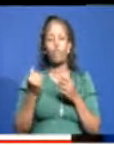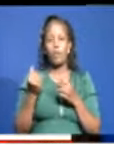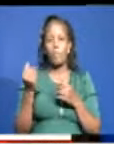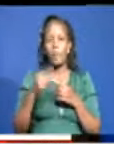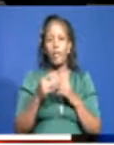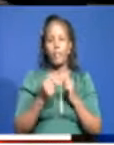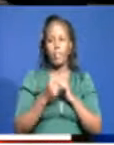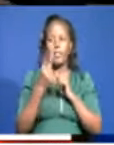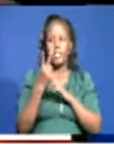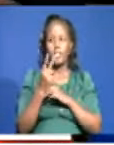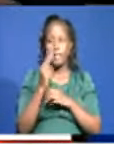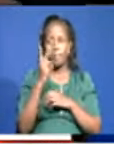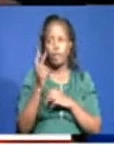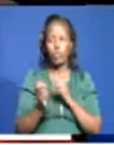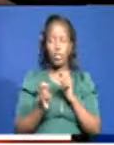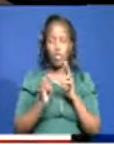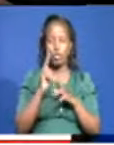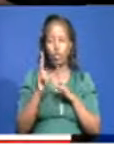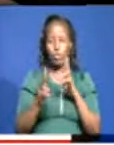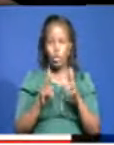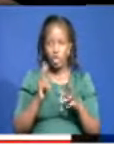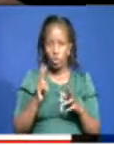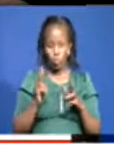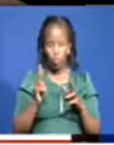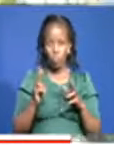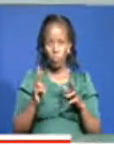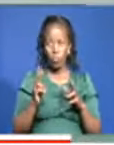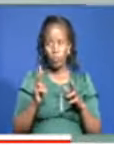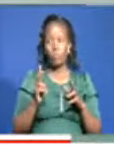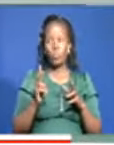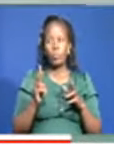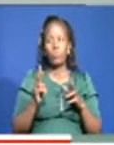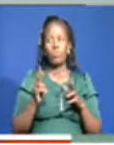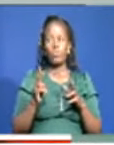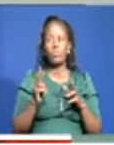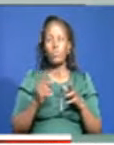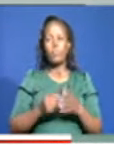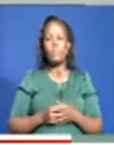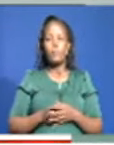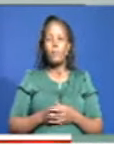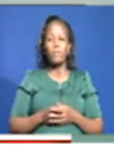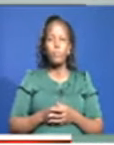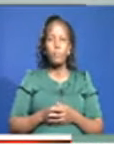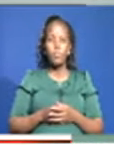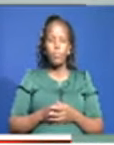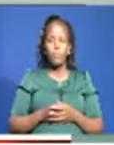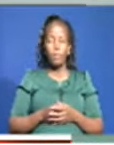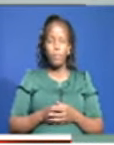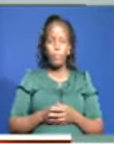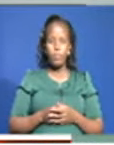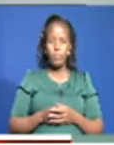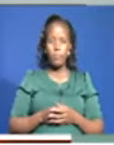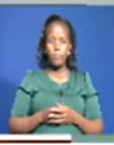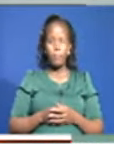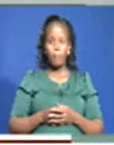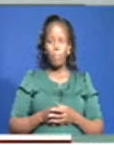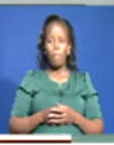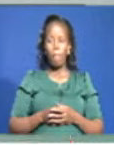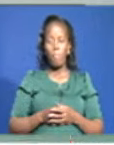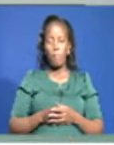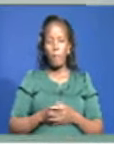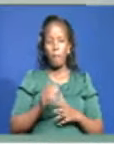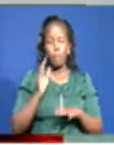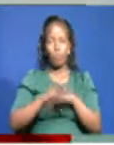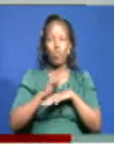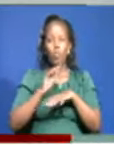Yusufa reporting for Easy Friday from Mogadishu, Somalia. That's some brilliant reporting there